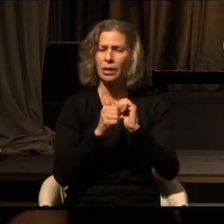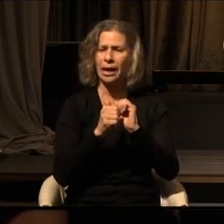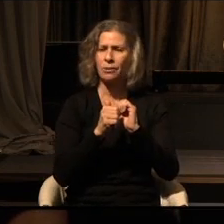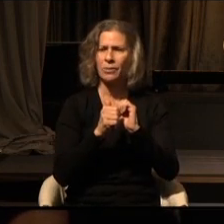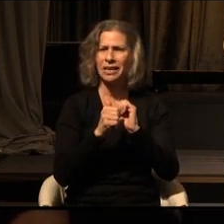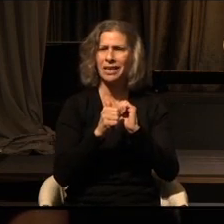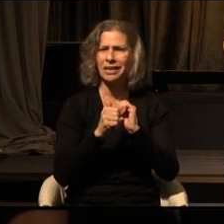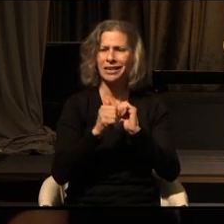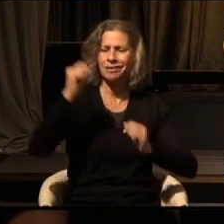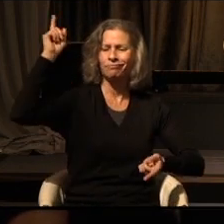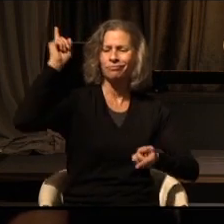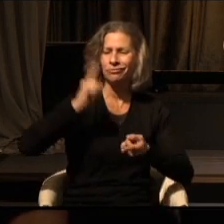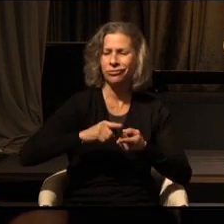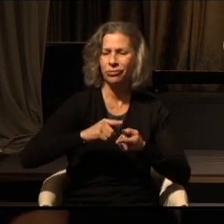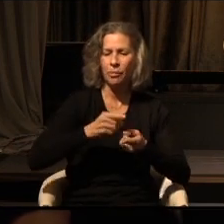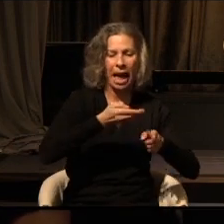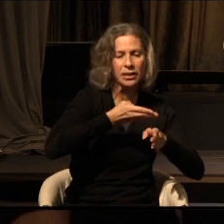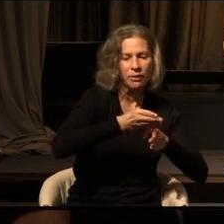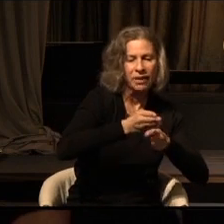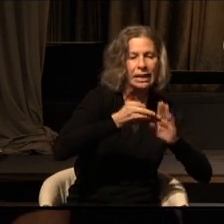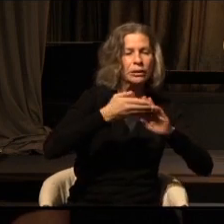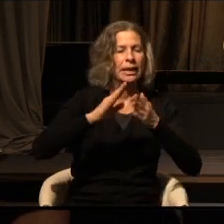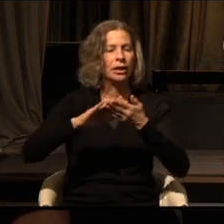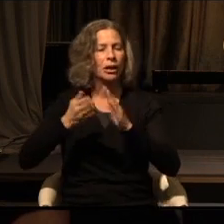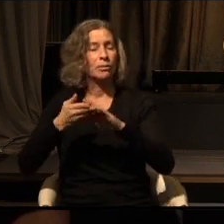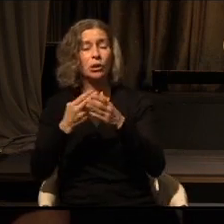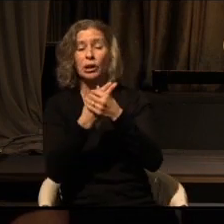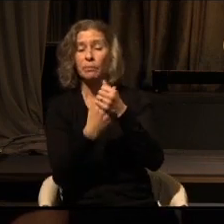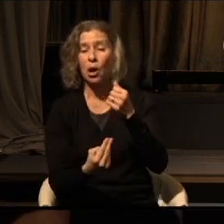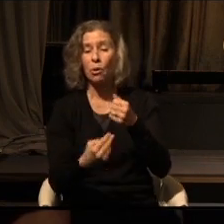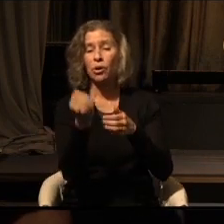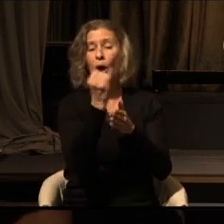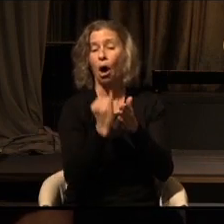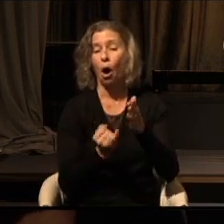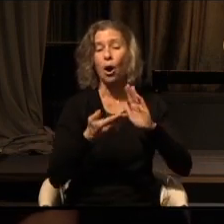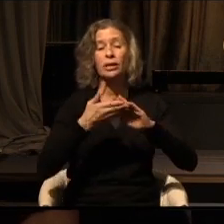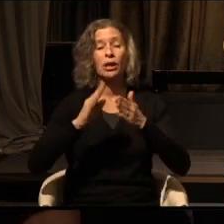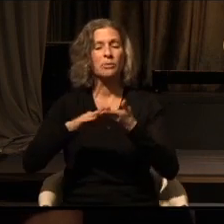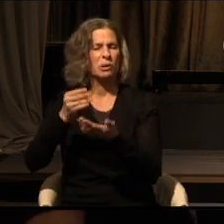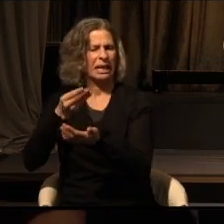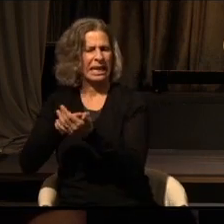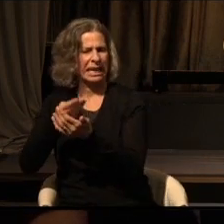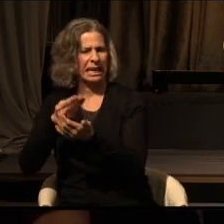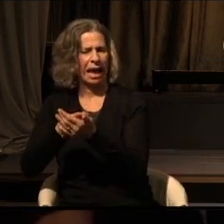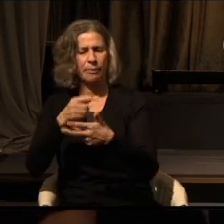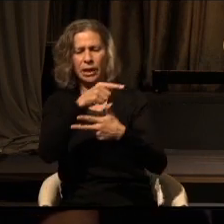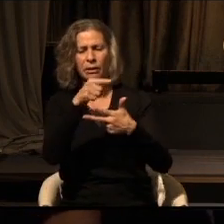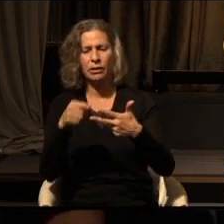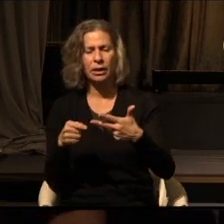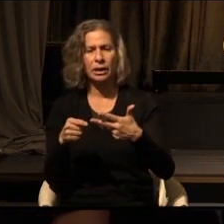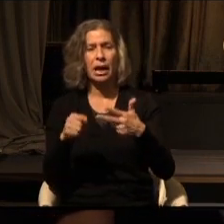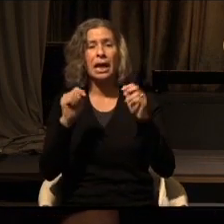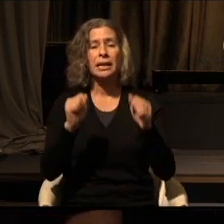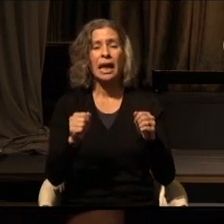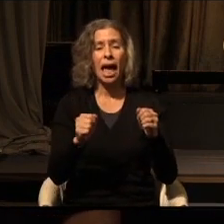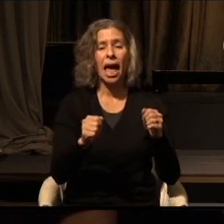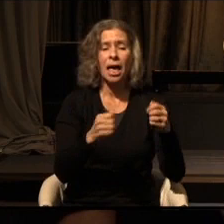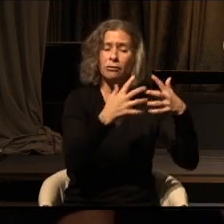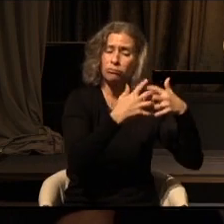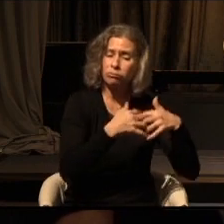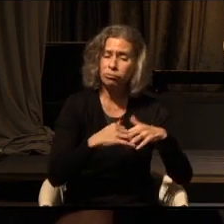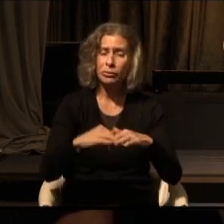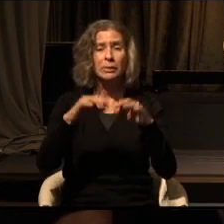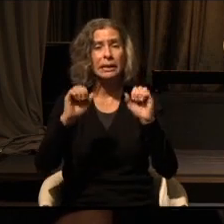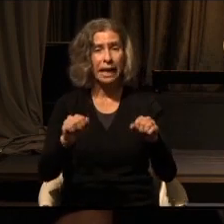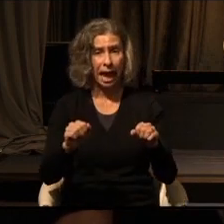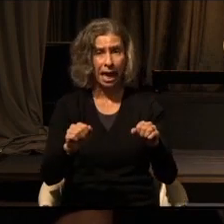that as a field and as a community? Arts, community, and capitalism, can these three peacefully coexist? Should